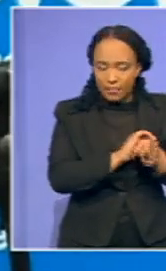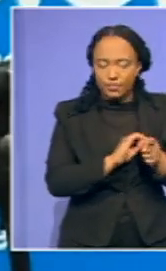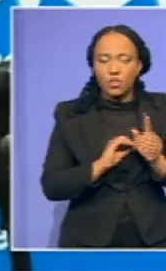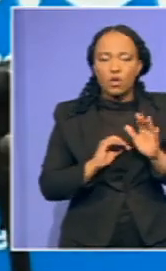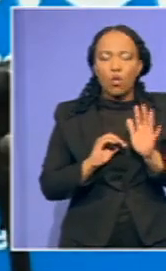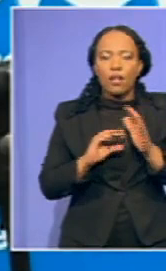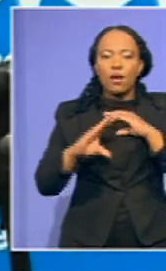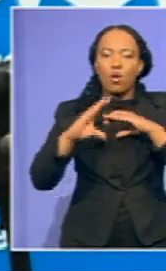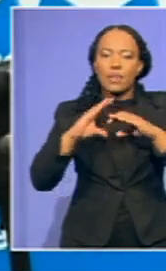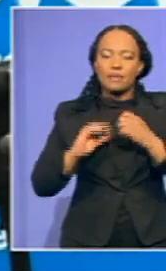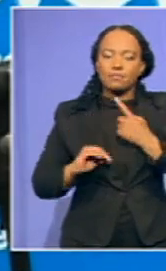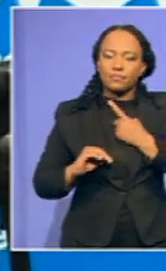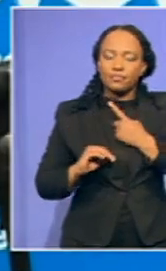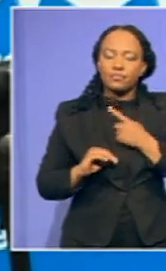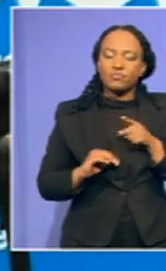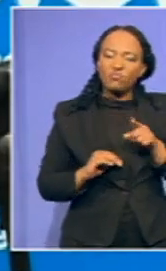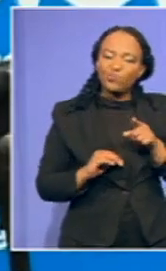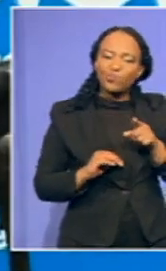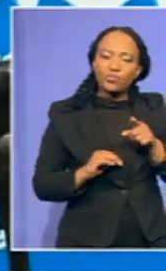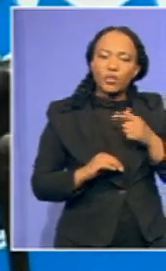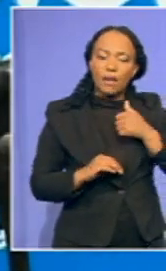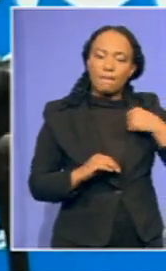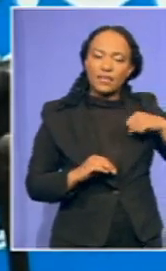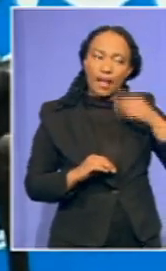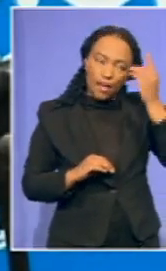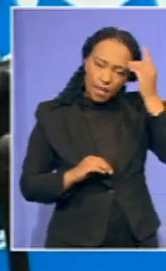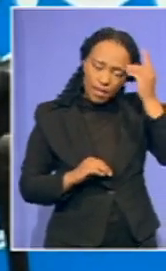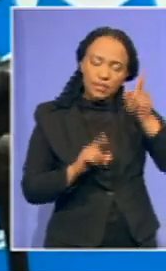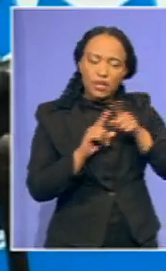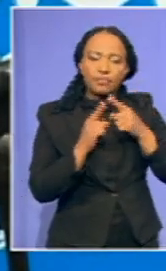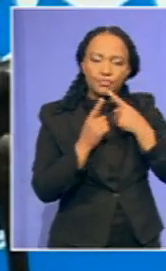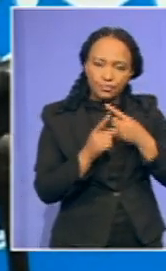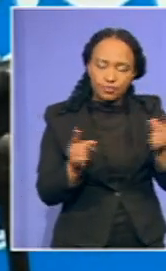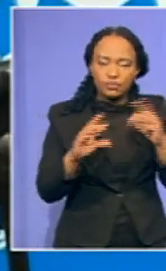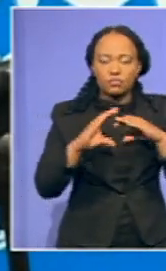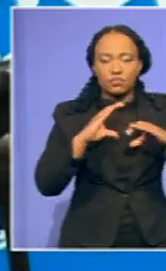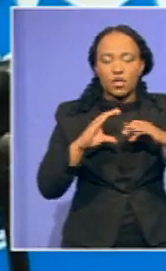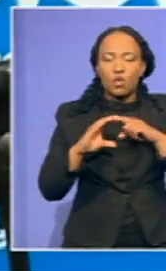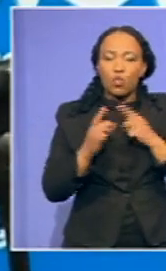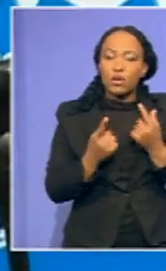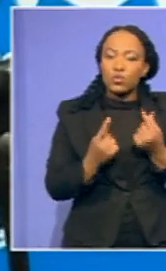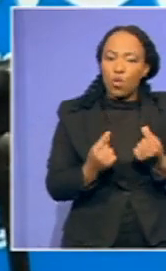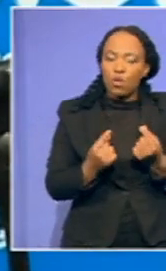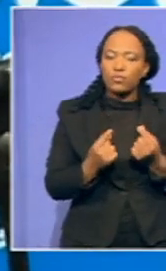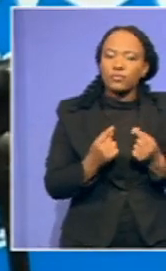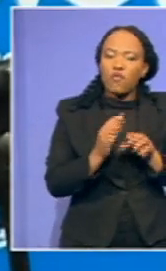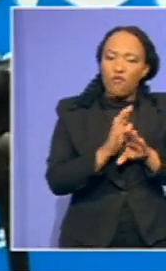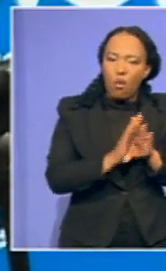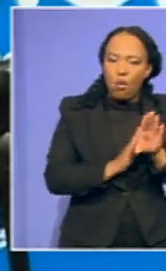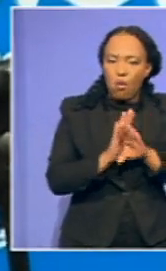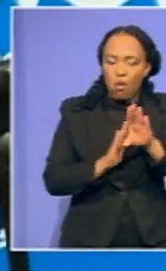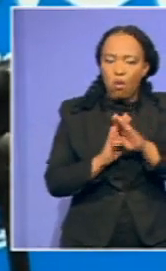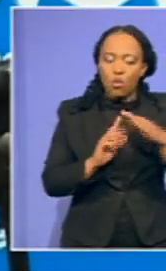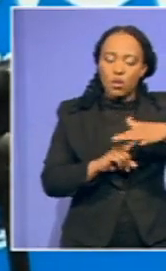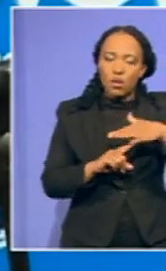by ourselves and eThekwini, and when we do it, we will do it for enhancements or for creating a situation